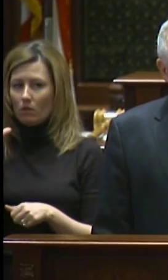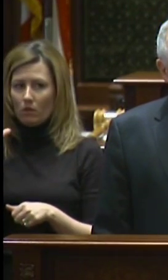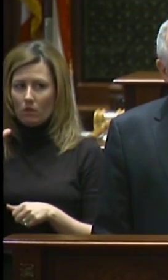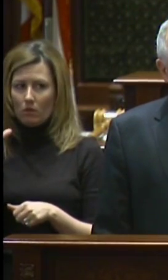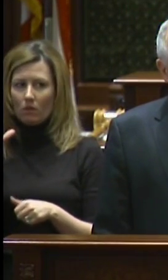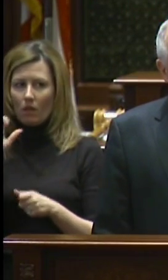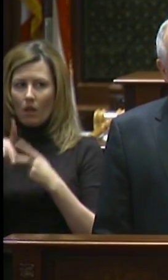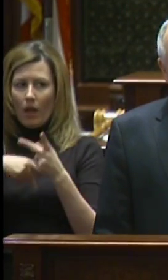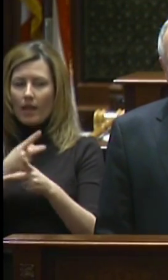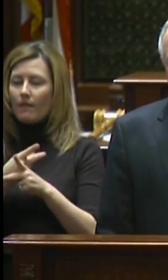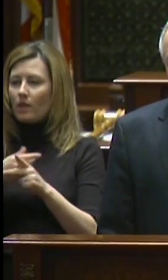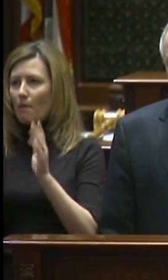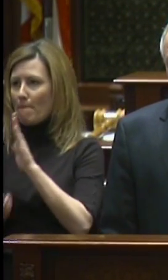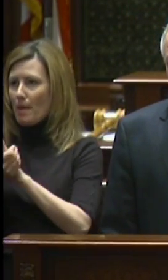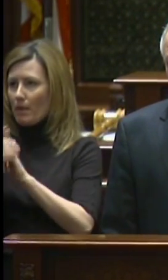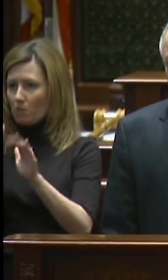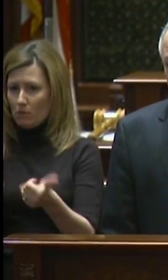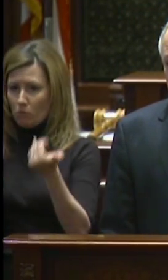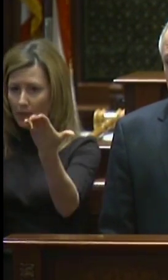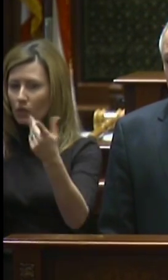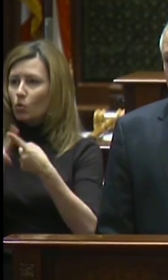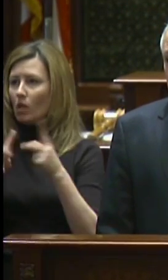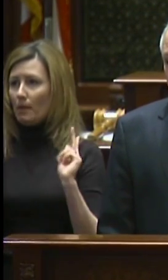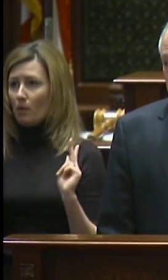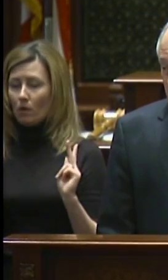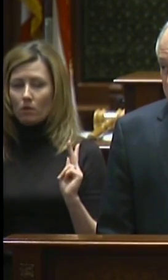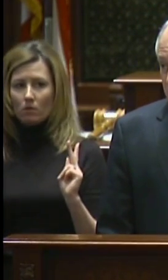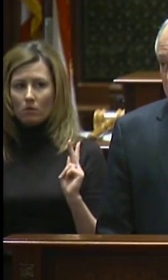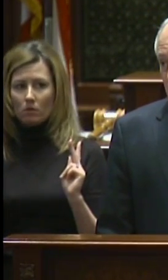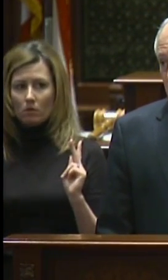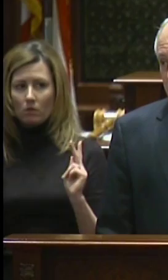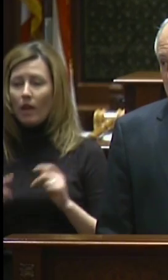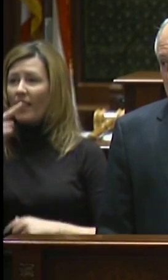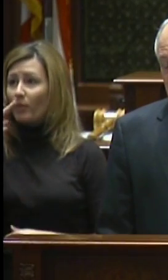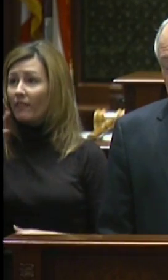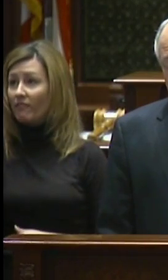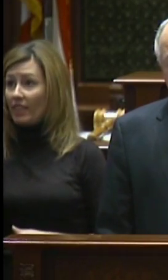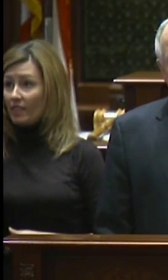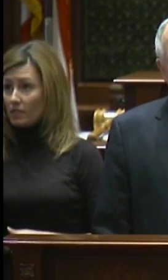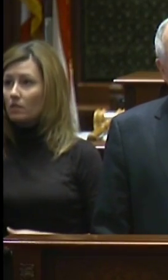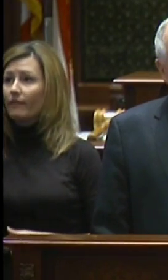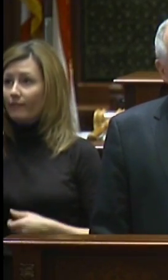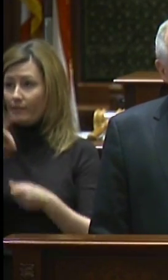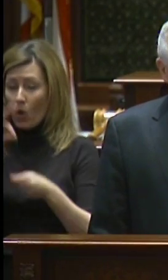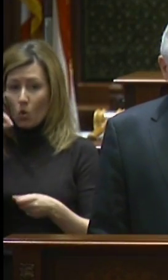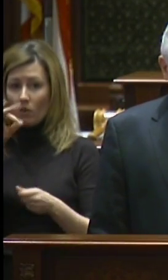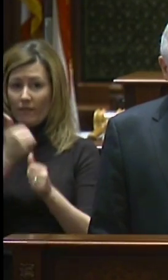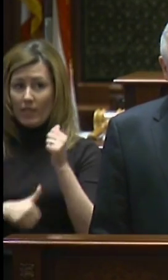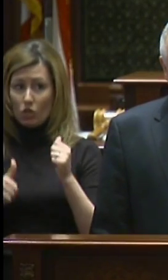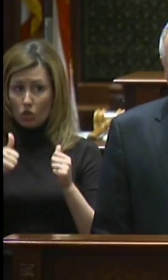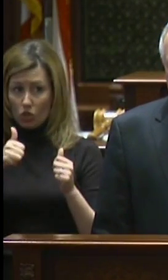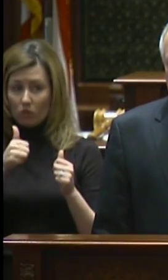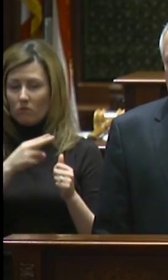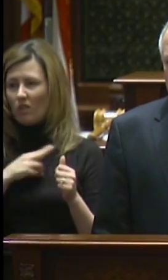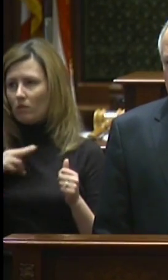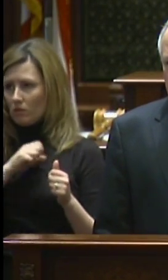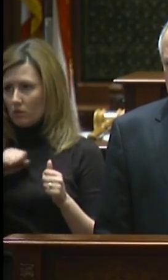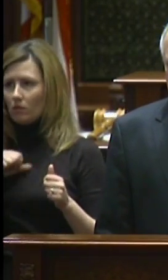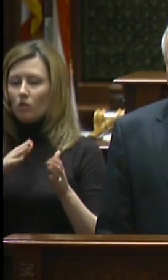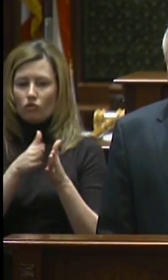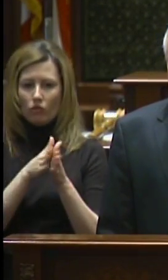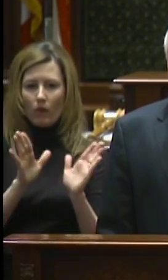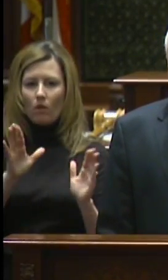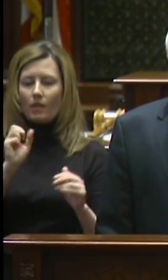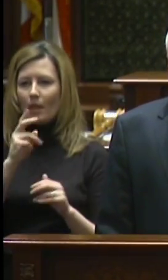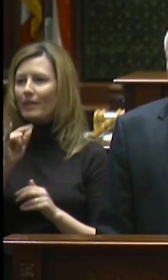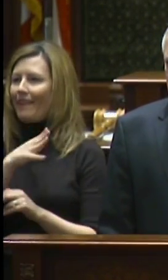a constitutional amendment has been presented to the people. It took 3/5 vote of each house of the General Assembly, both the House